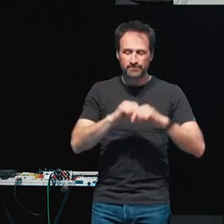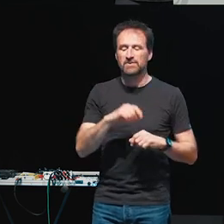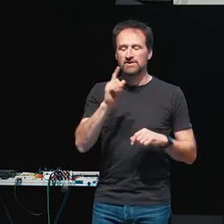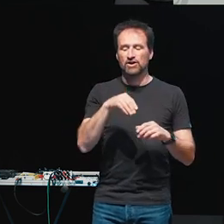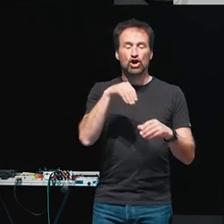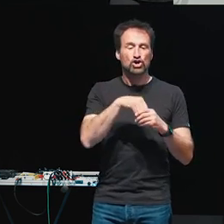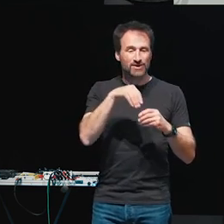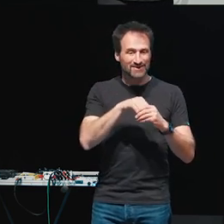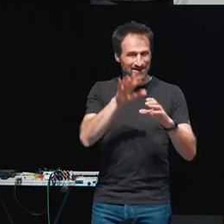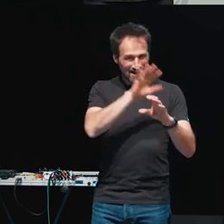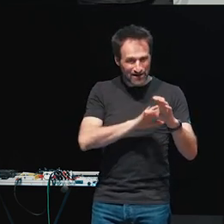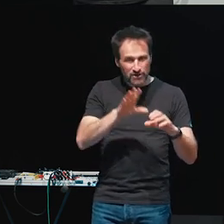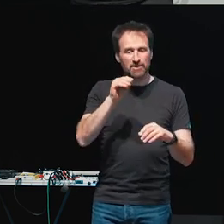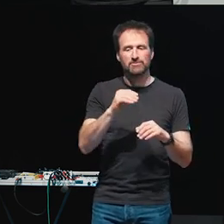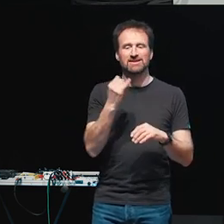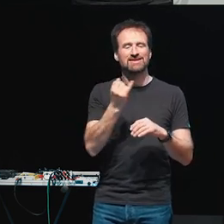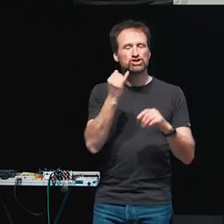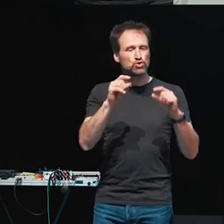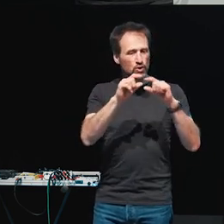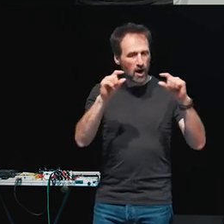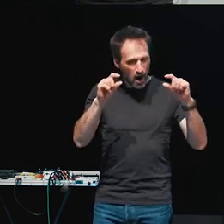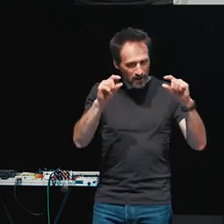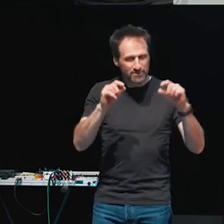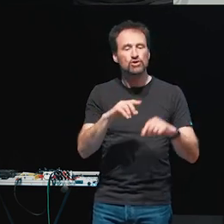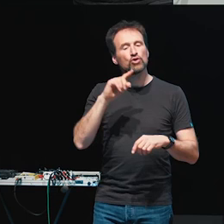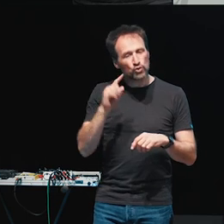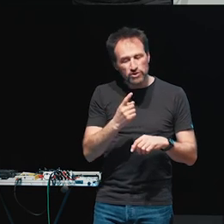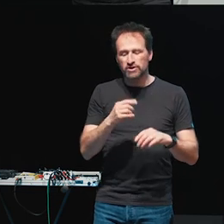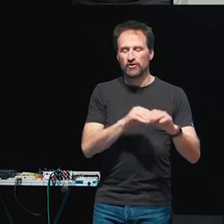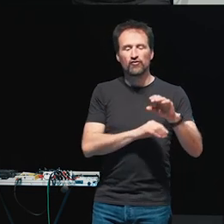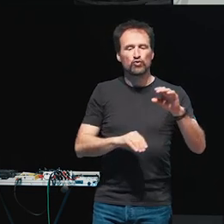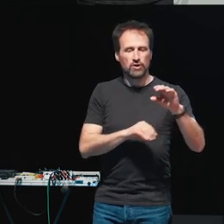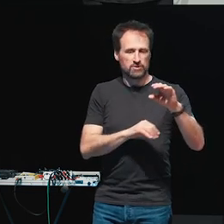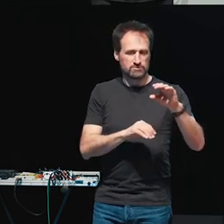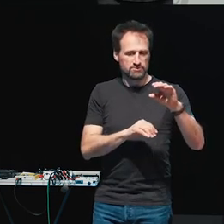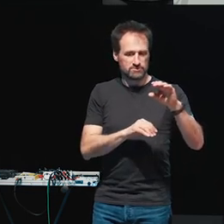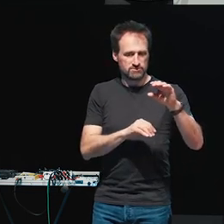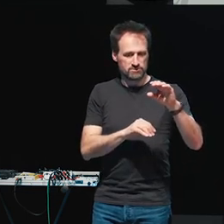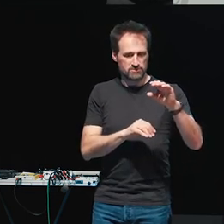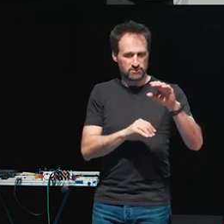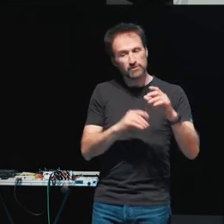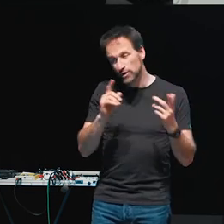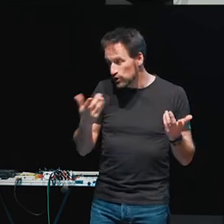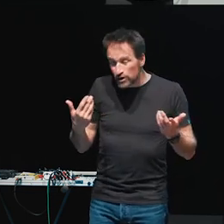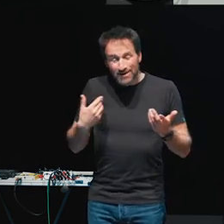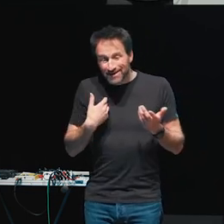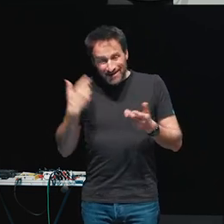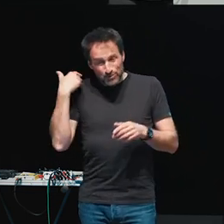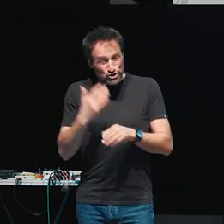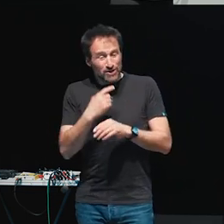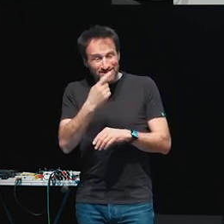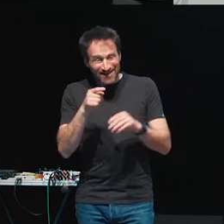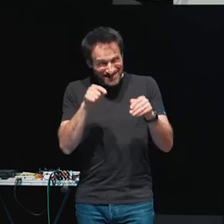content area with the issue card inside, and also, again, a footer. And as I said, all this